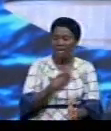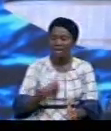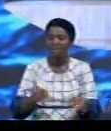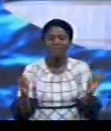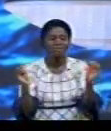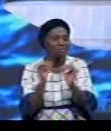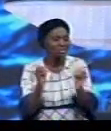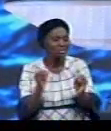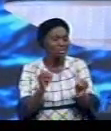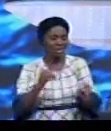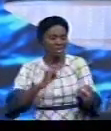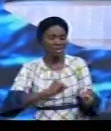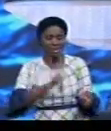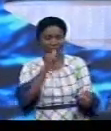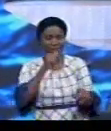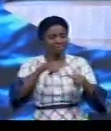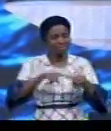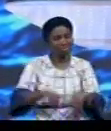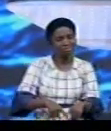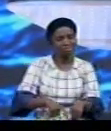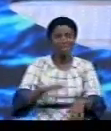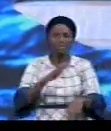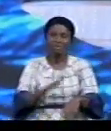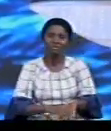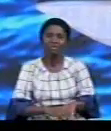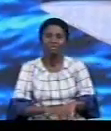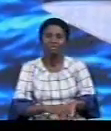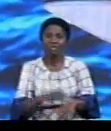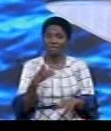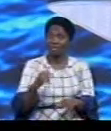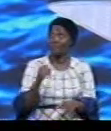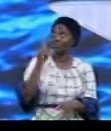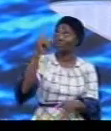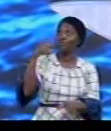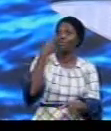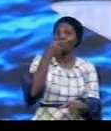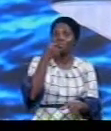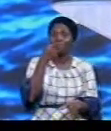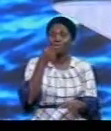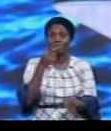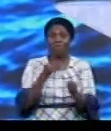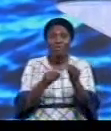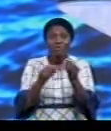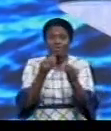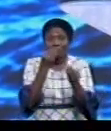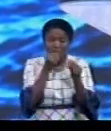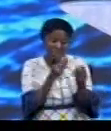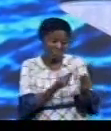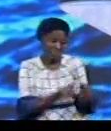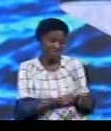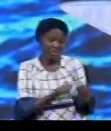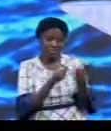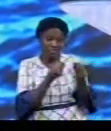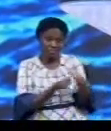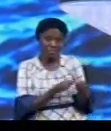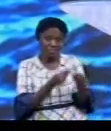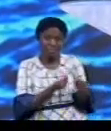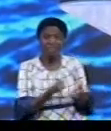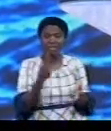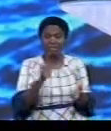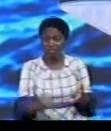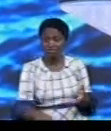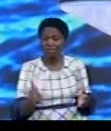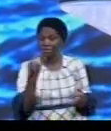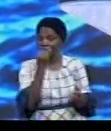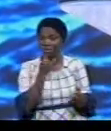leaning on. The one who fed the children of Israel all those 40 years every